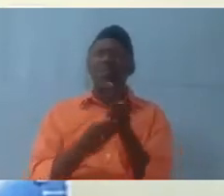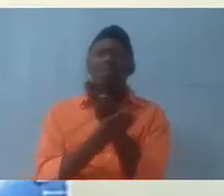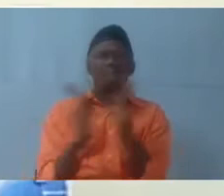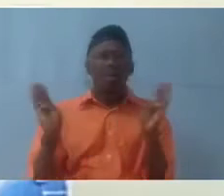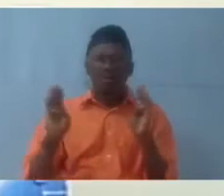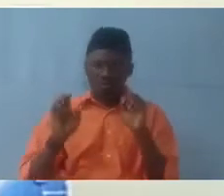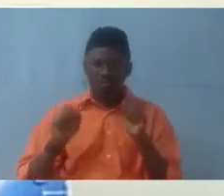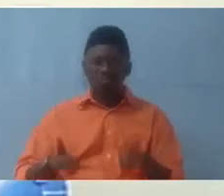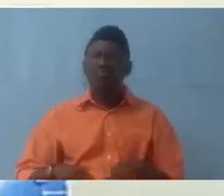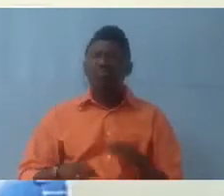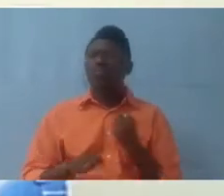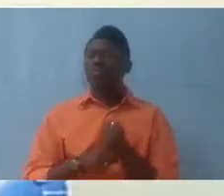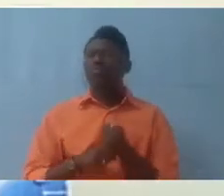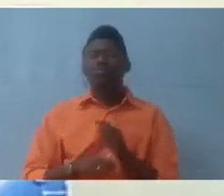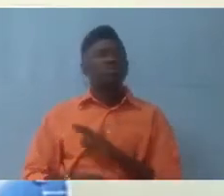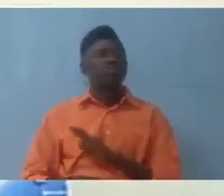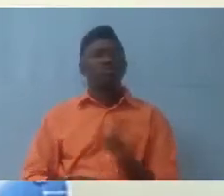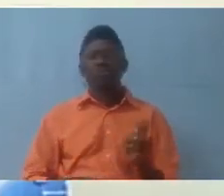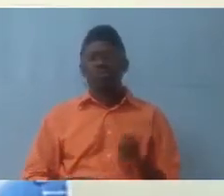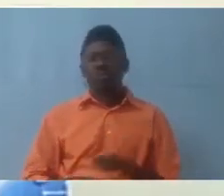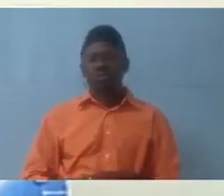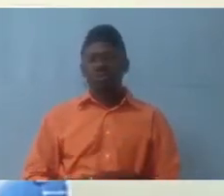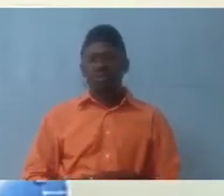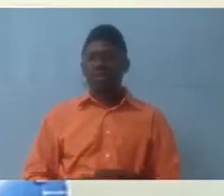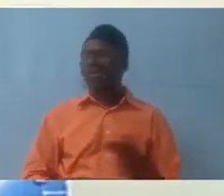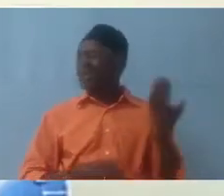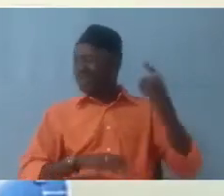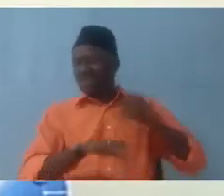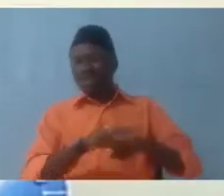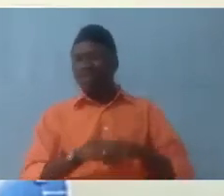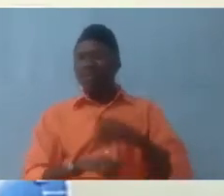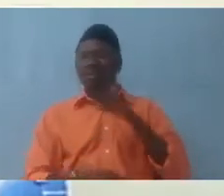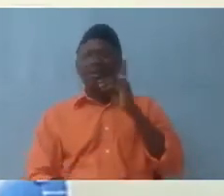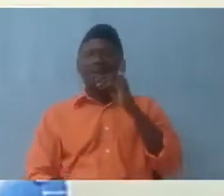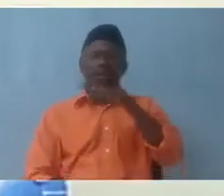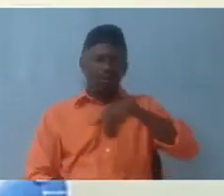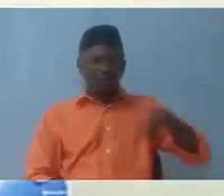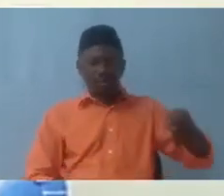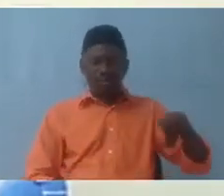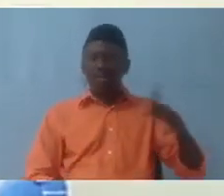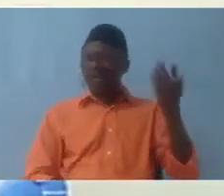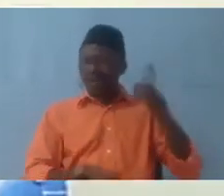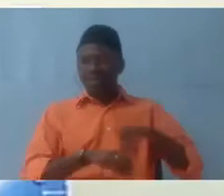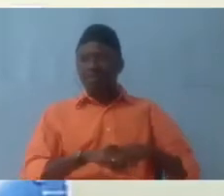appeal. And the DPP at the time, I believe, is one Barkun.